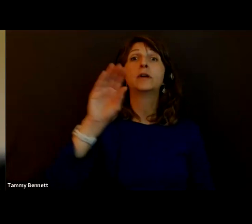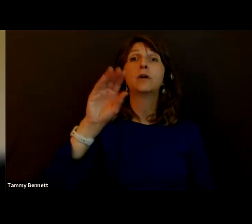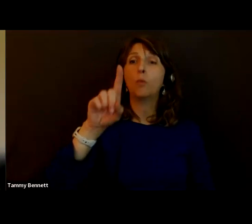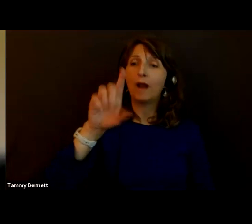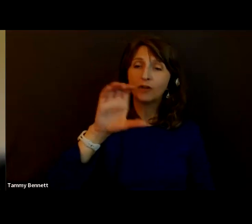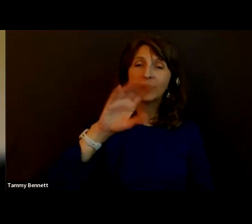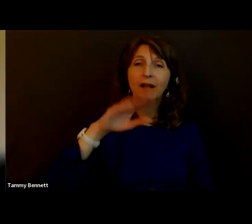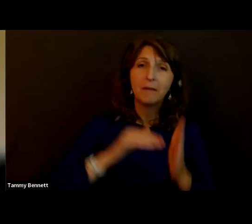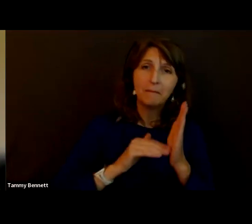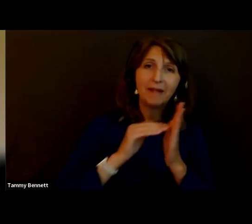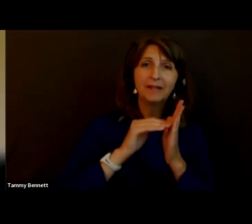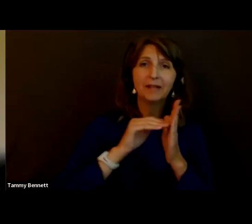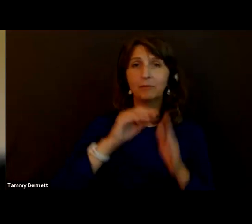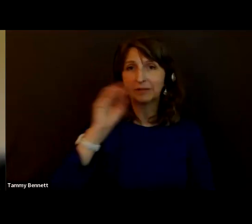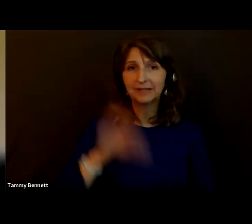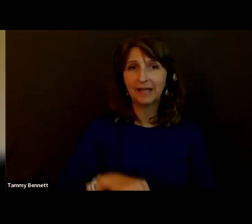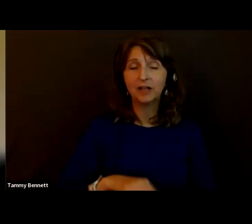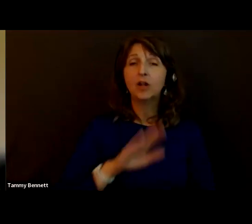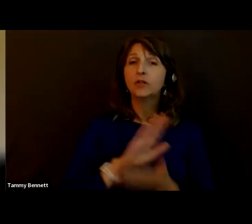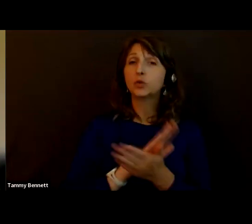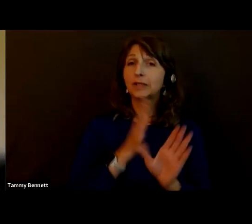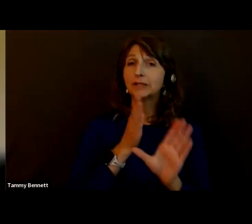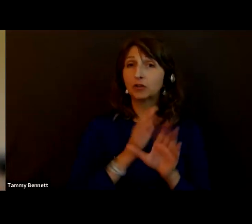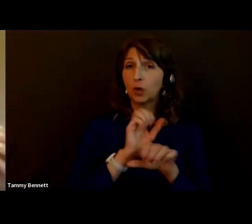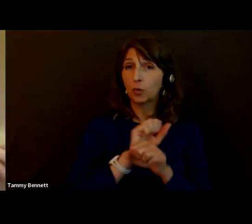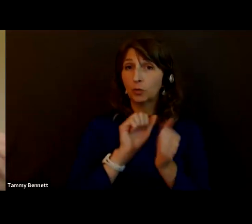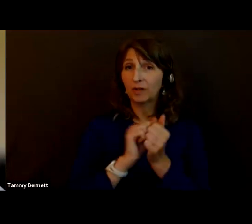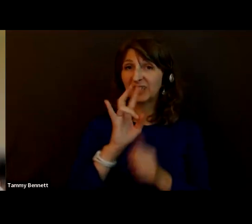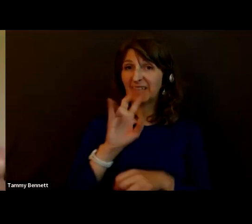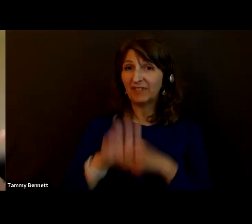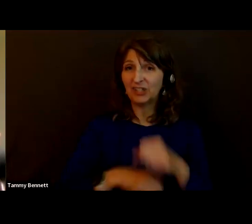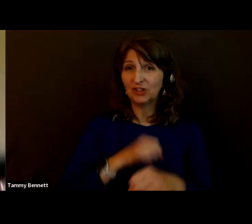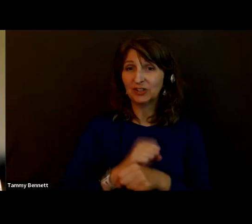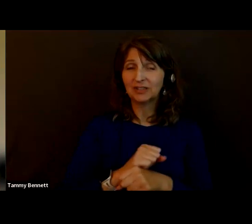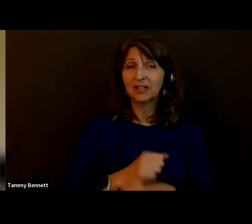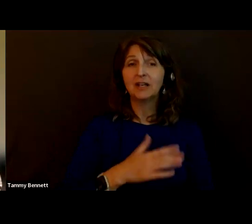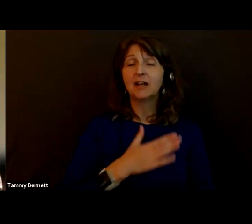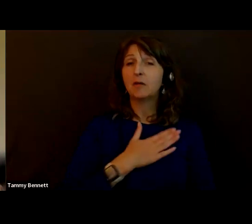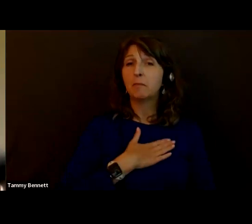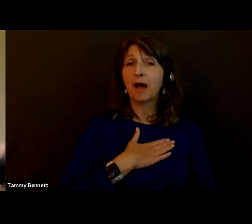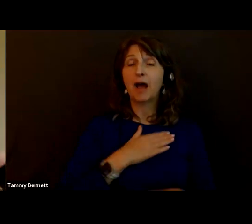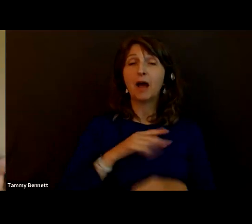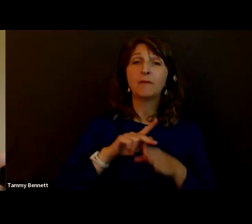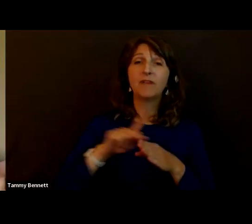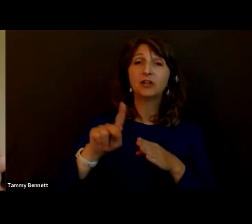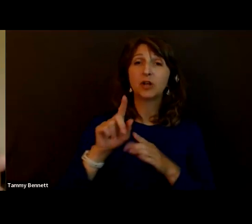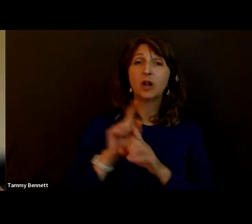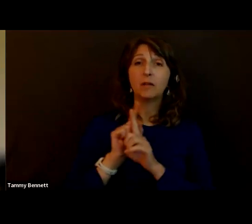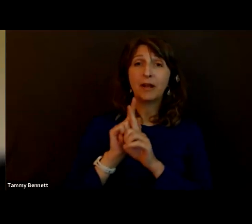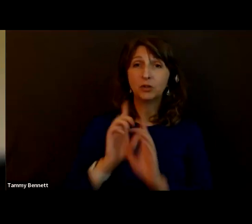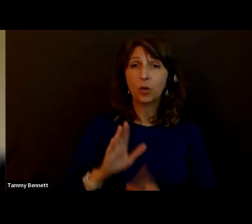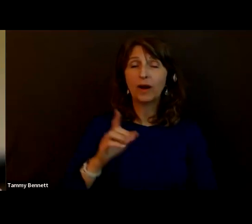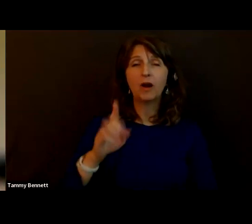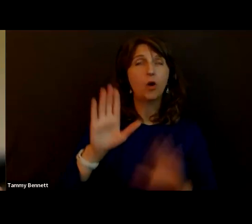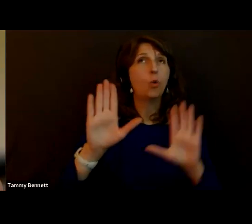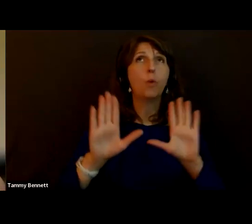with for 7 years, amazing psychologist, Black woman, phenomenal. She's my professional mentor, and likely the reason that I actually thought